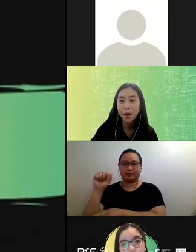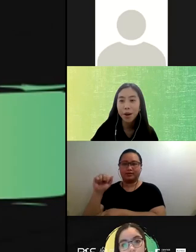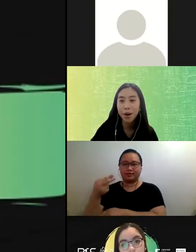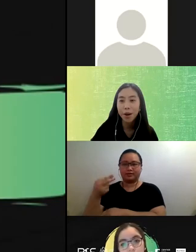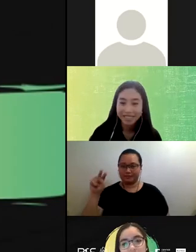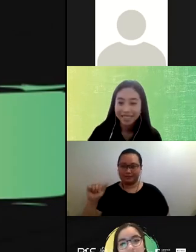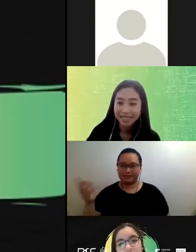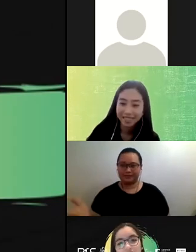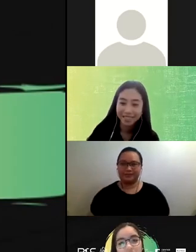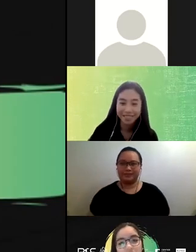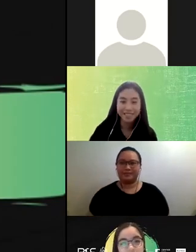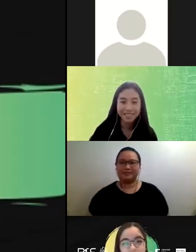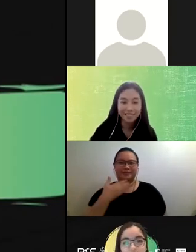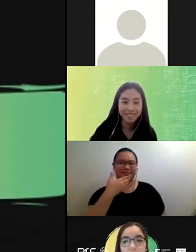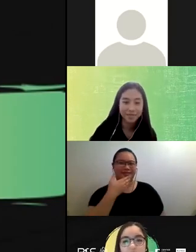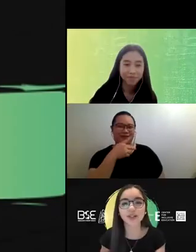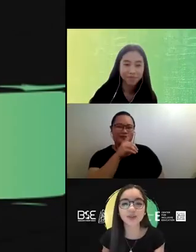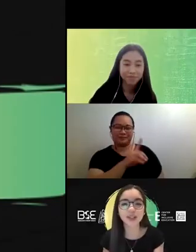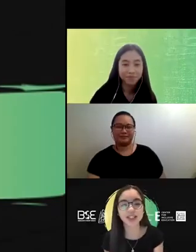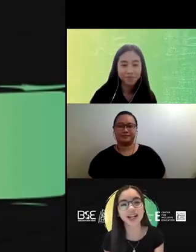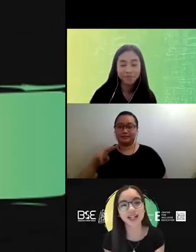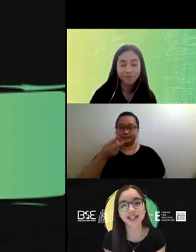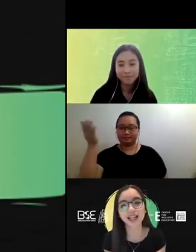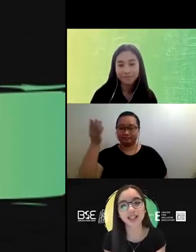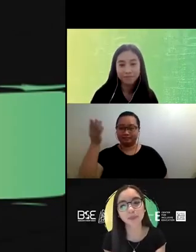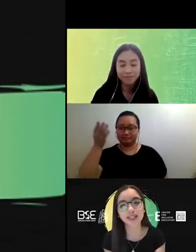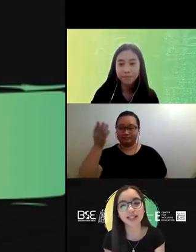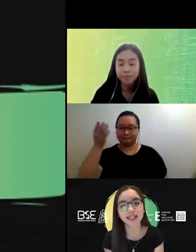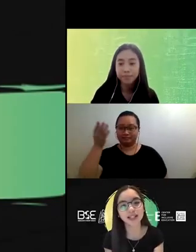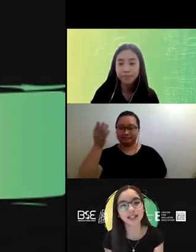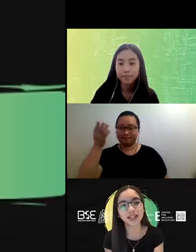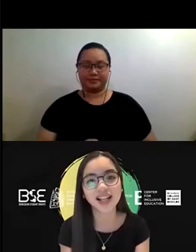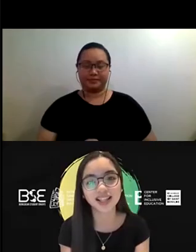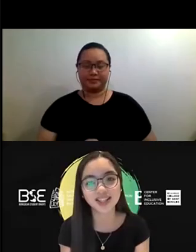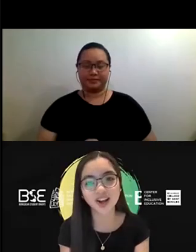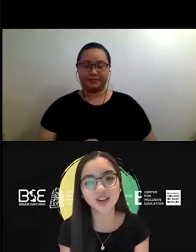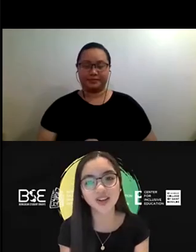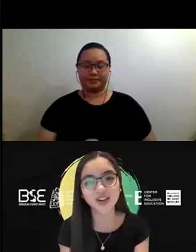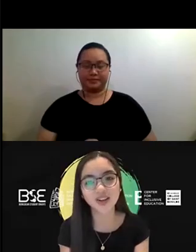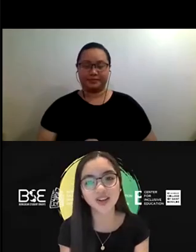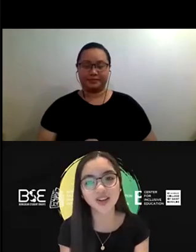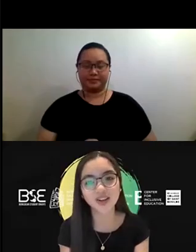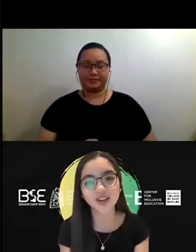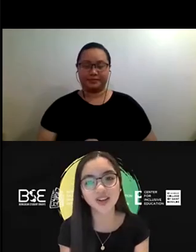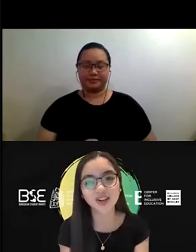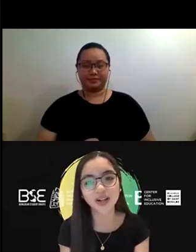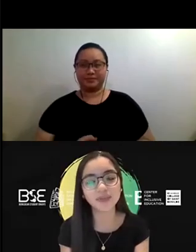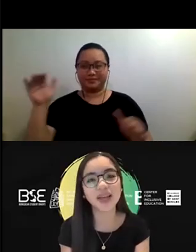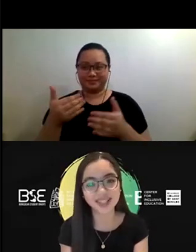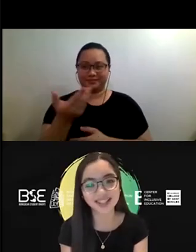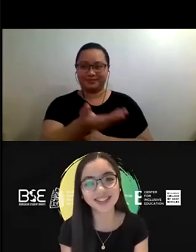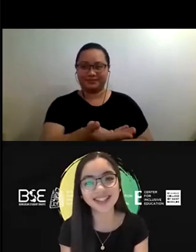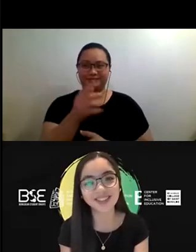Thank you, Katie. So our second speaker who will share his expertise in empathy, let us all welcome Mr.